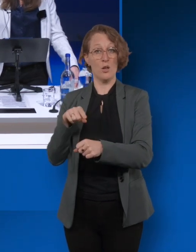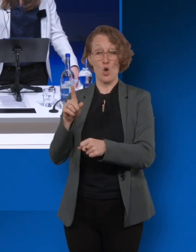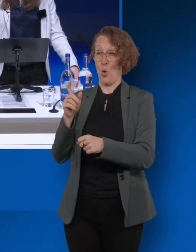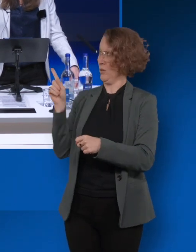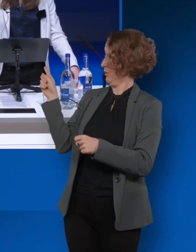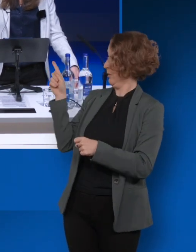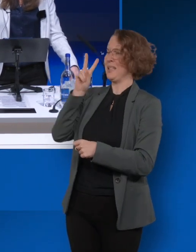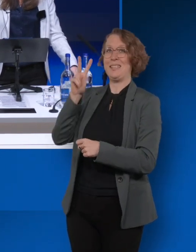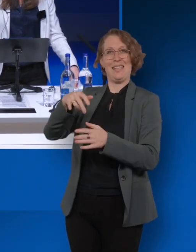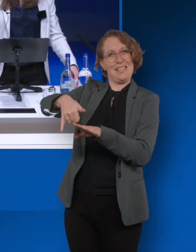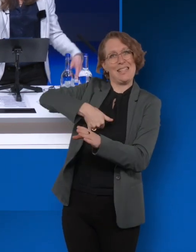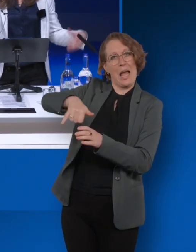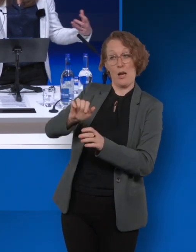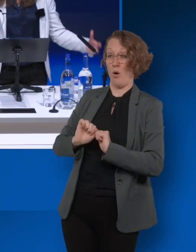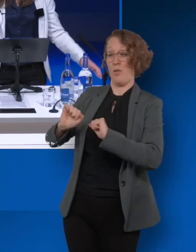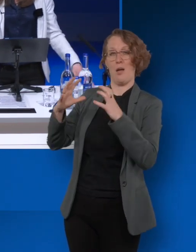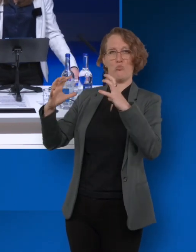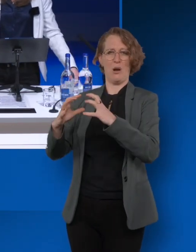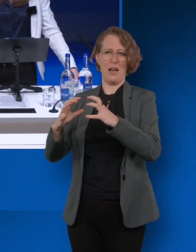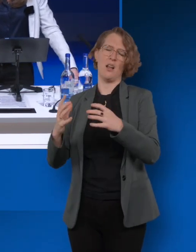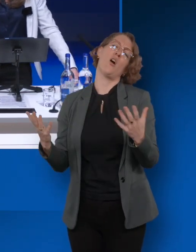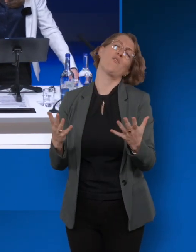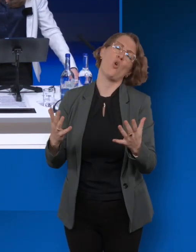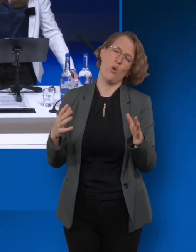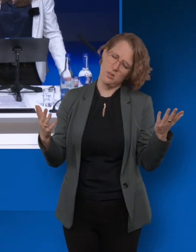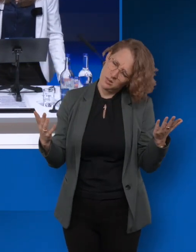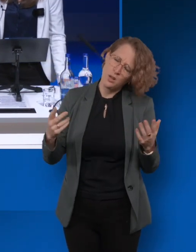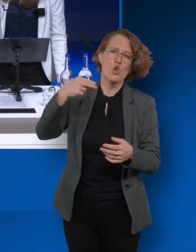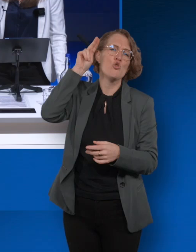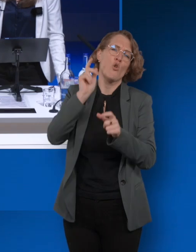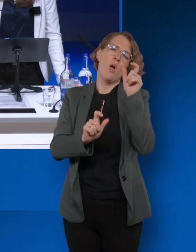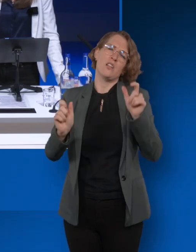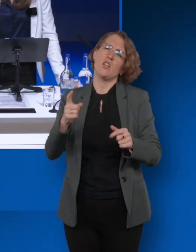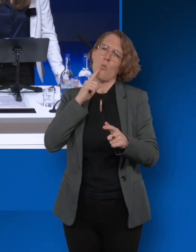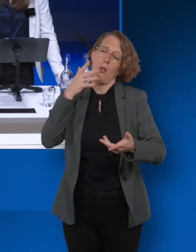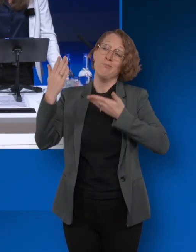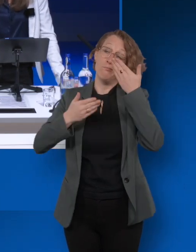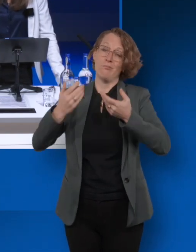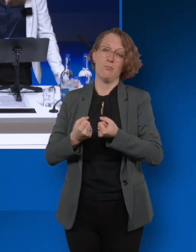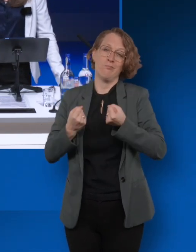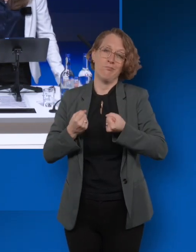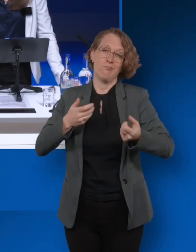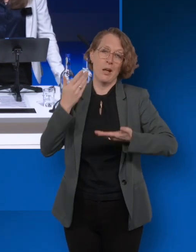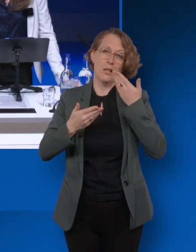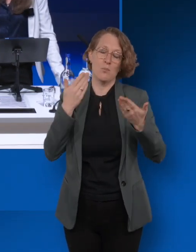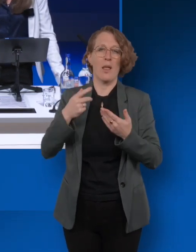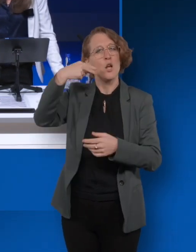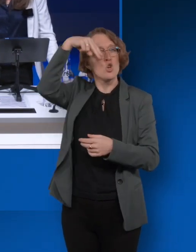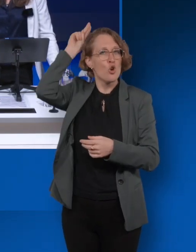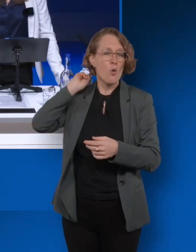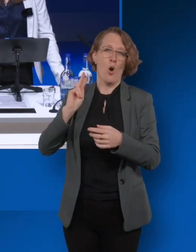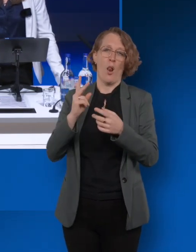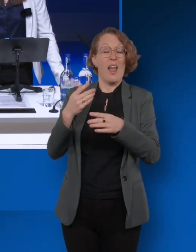brains look like. Now, of course, we could make, I'm sure that neurologists will make a case for